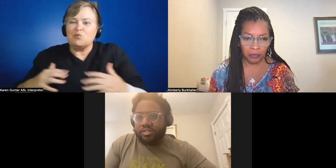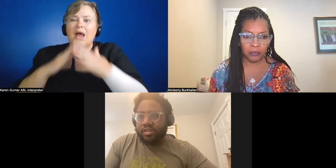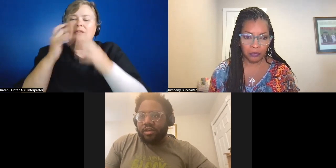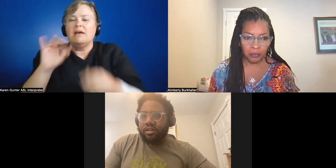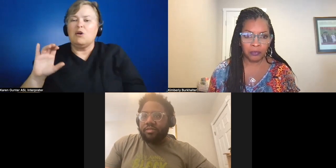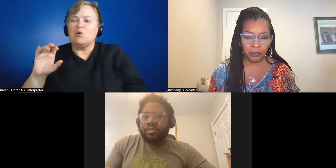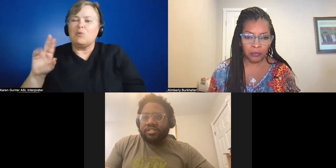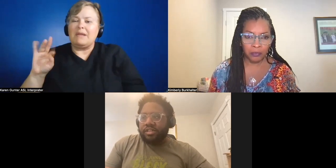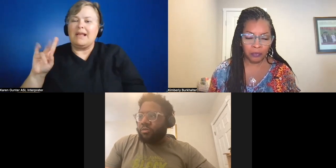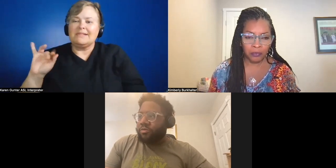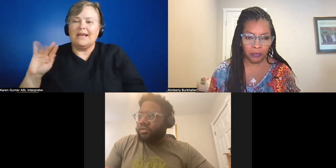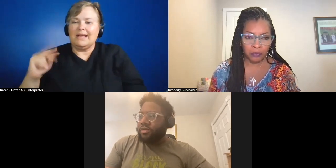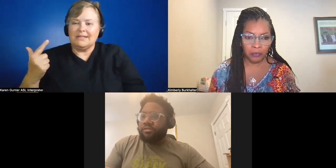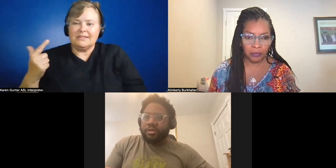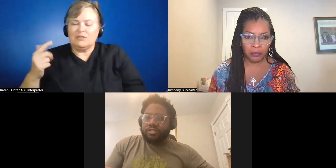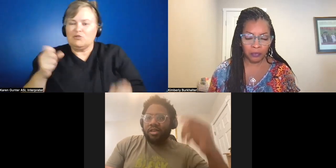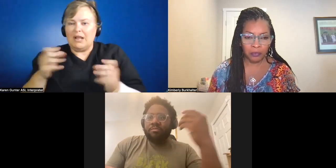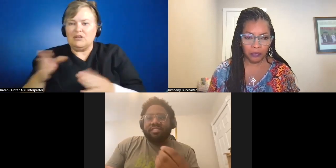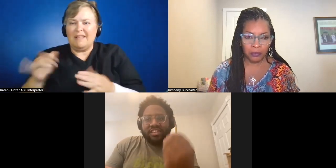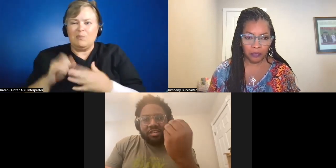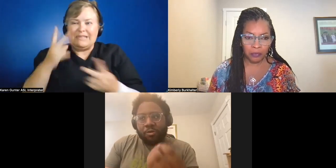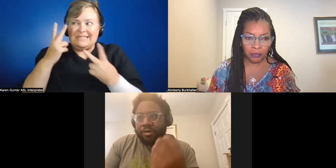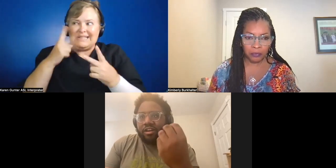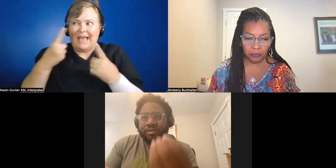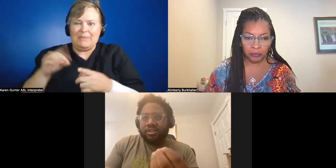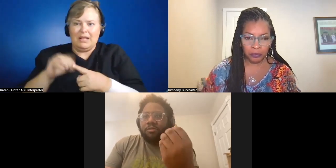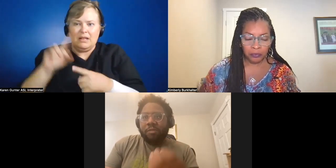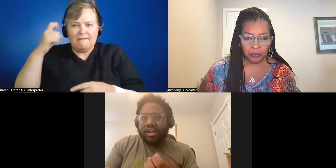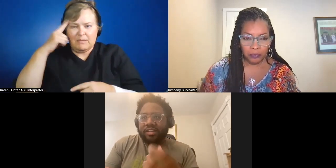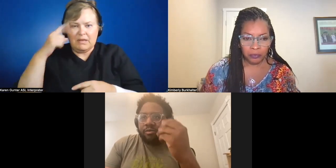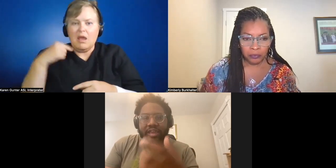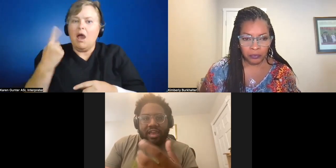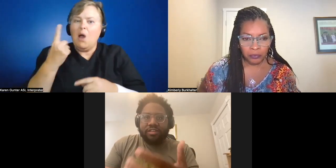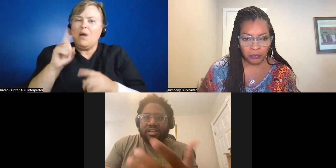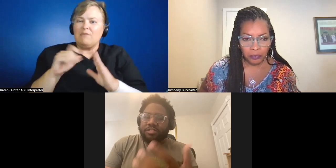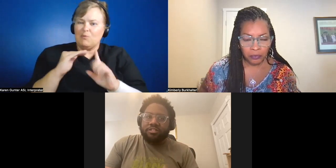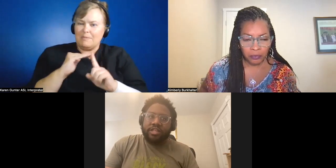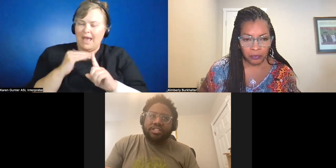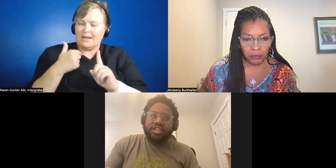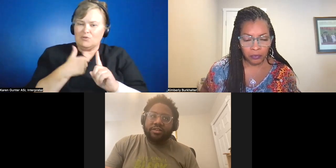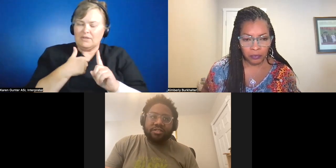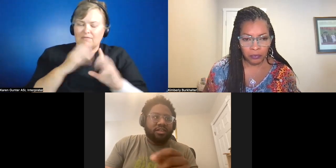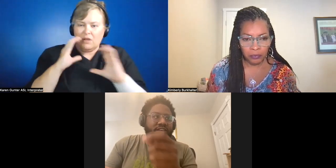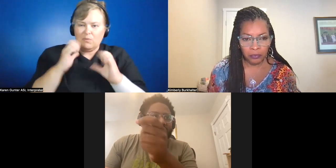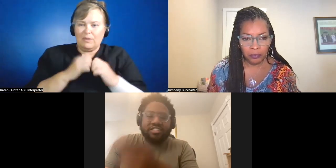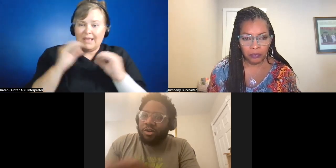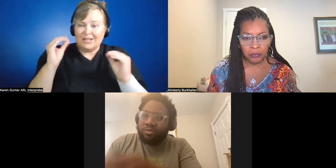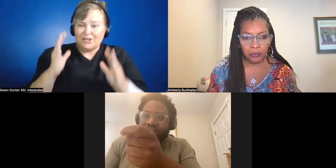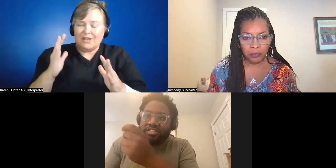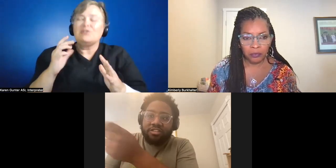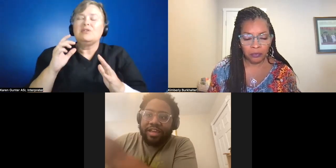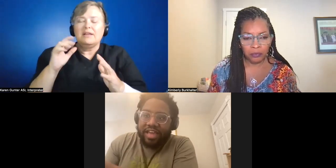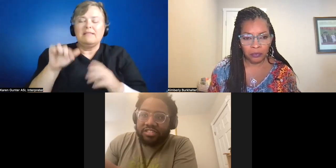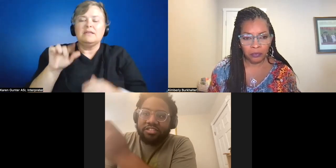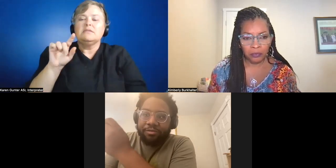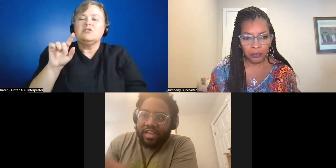strategies that we see moving through governments. But I think it's important, I always try to remind it when we have these conversations with educators, this is